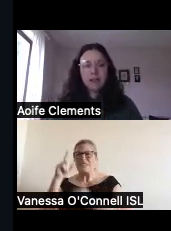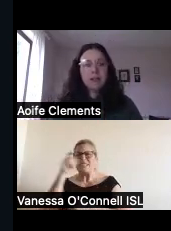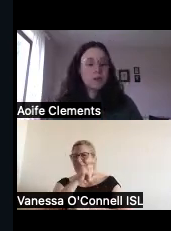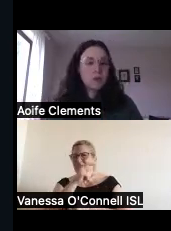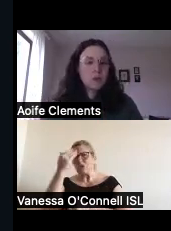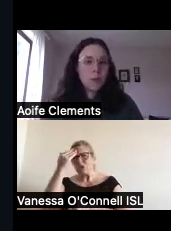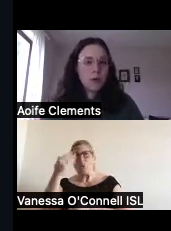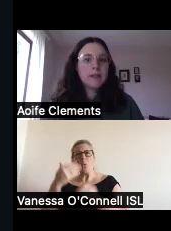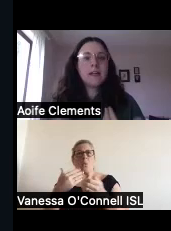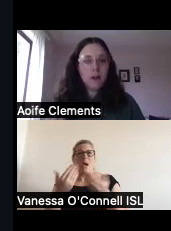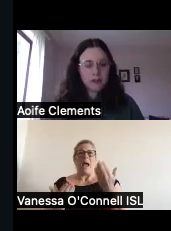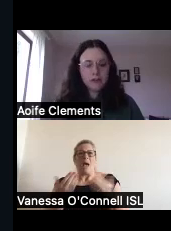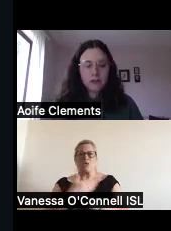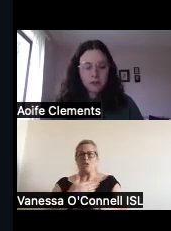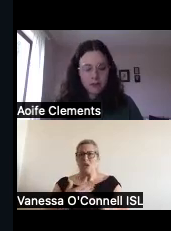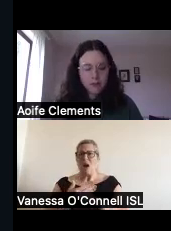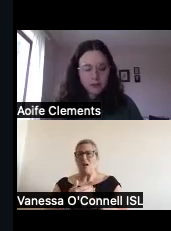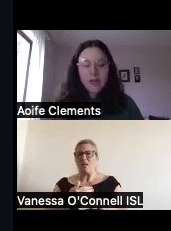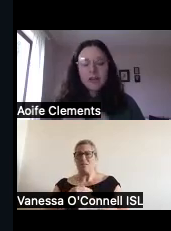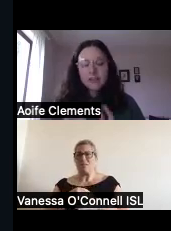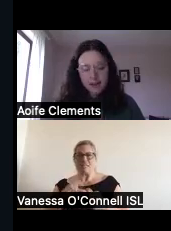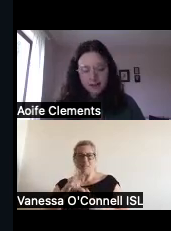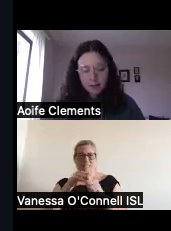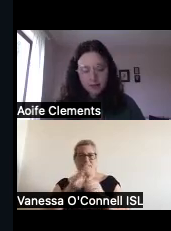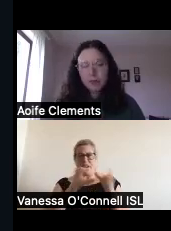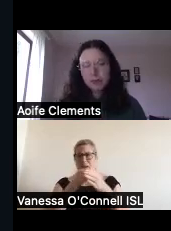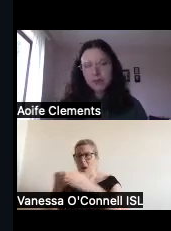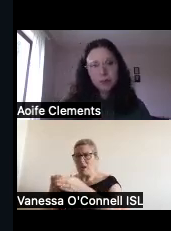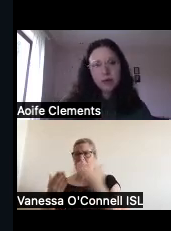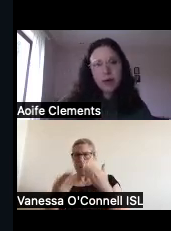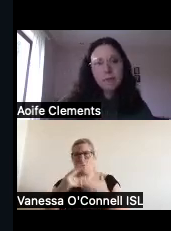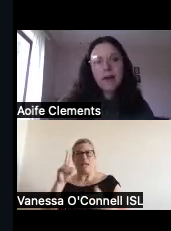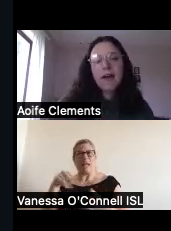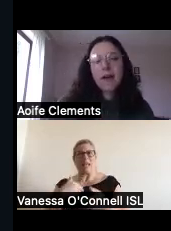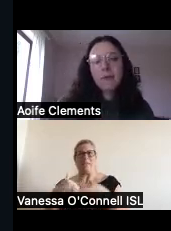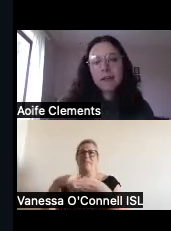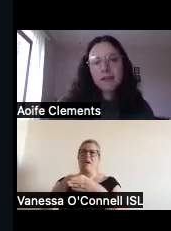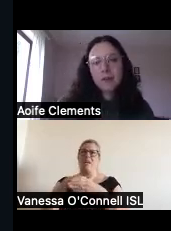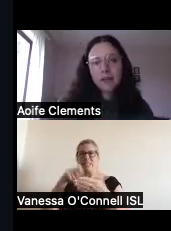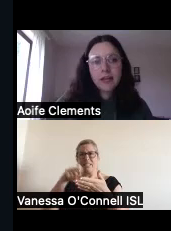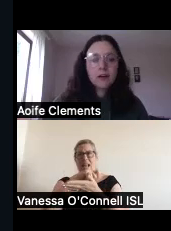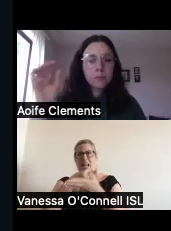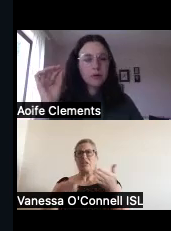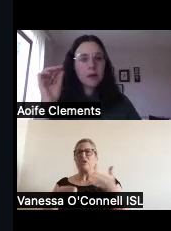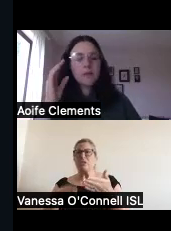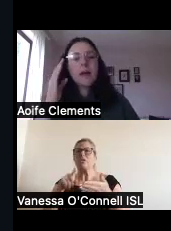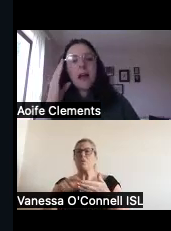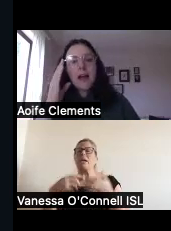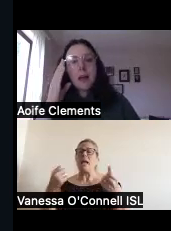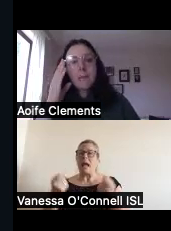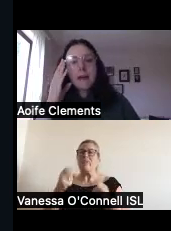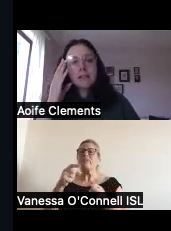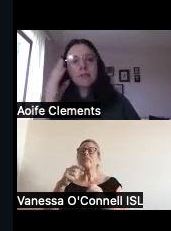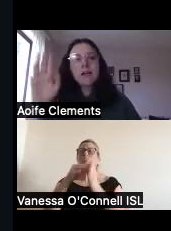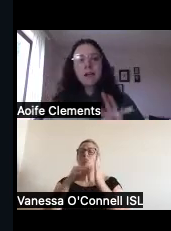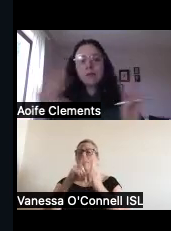getting into a party and how to get your name on the ballot. So to tackle that, we've developed our training program. It is called the Hear Her program.